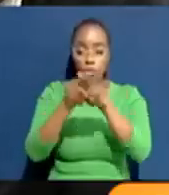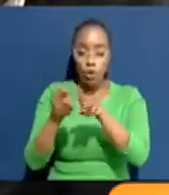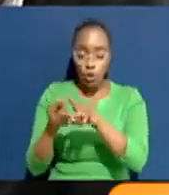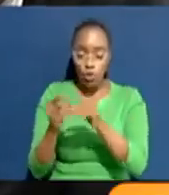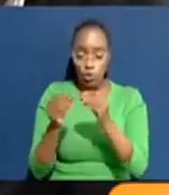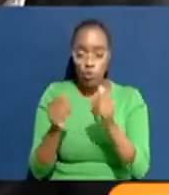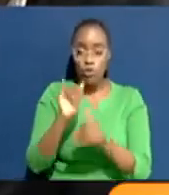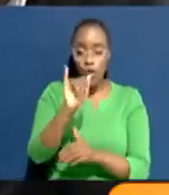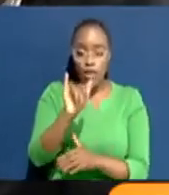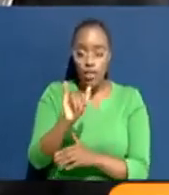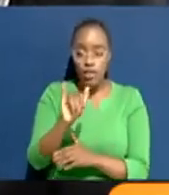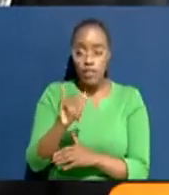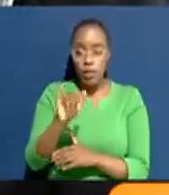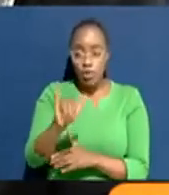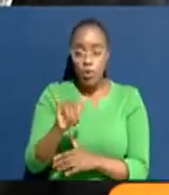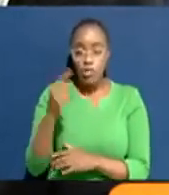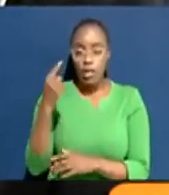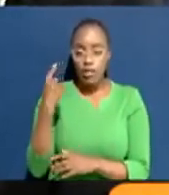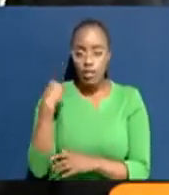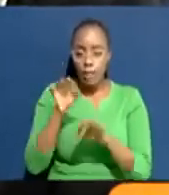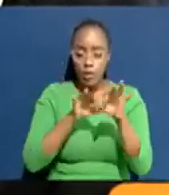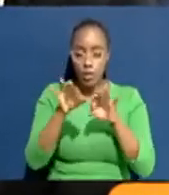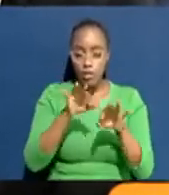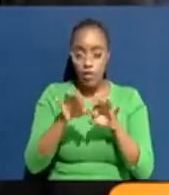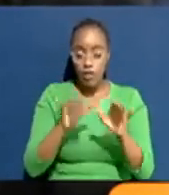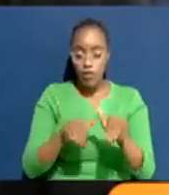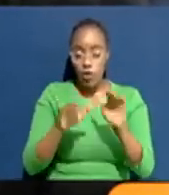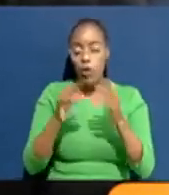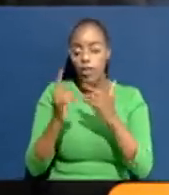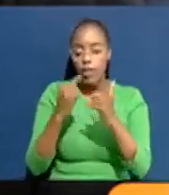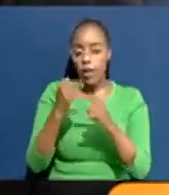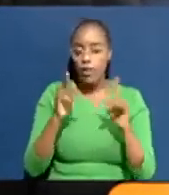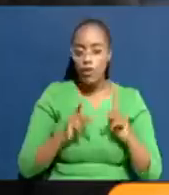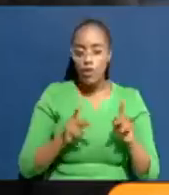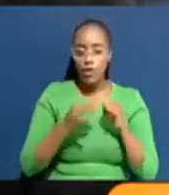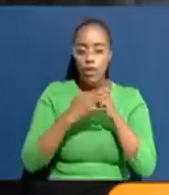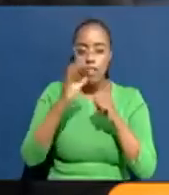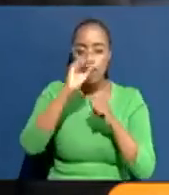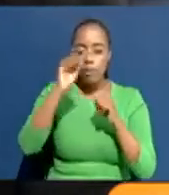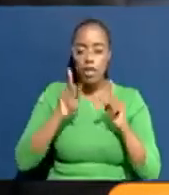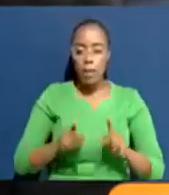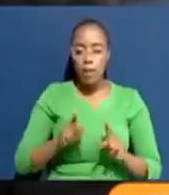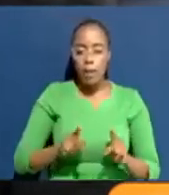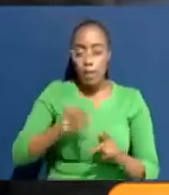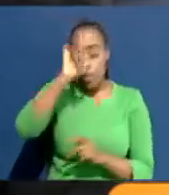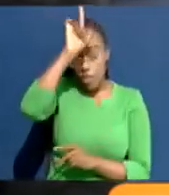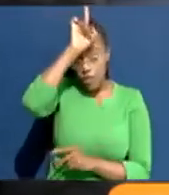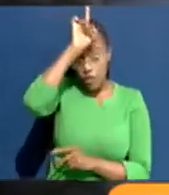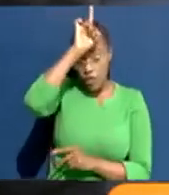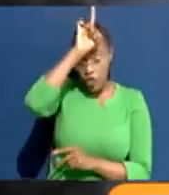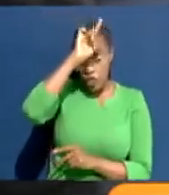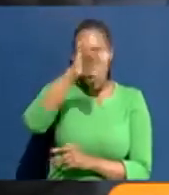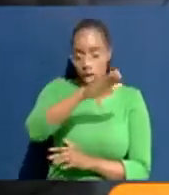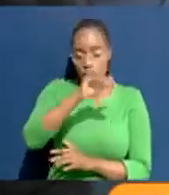this with numbers, that according to the census, 80% of people in the rural areas own their homes they live in.